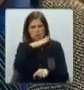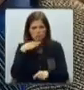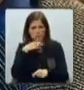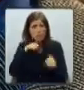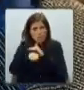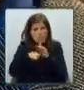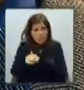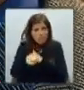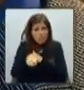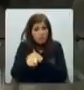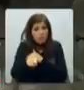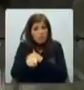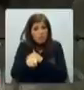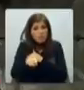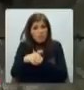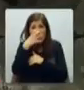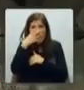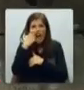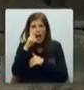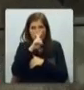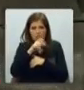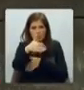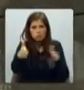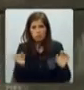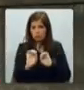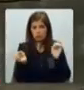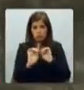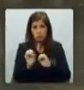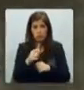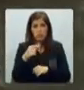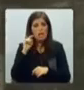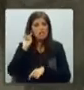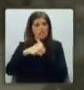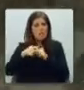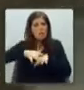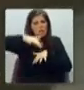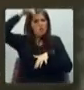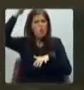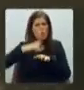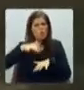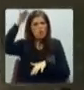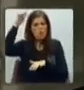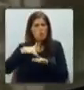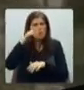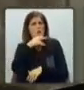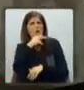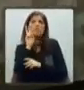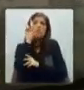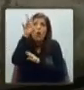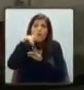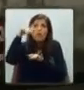gas chambers? No. Around the clock, this dark, heavy,